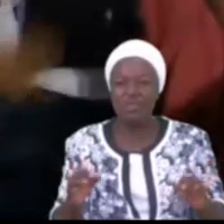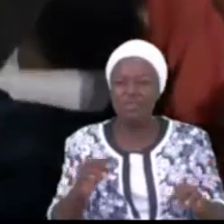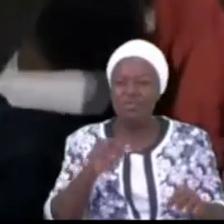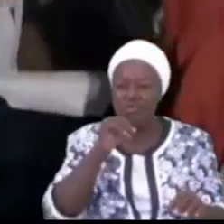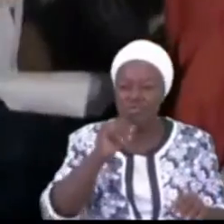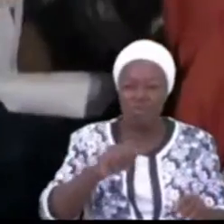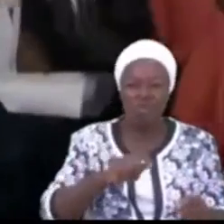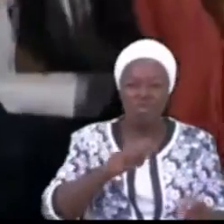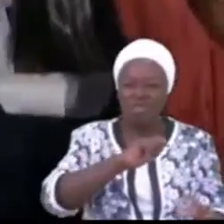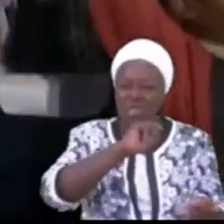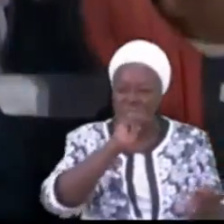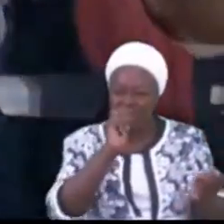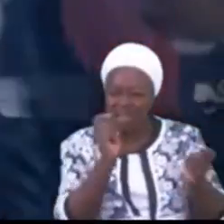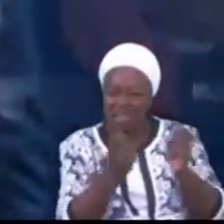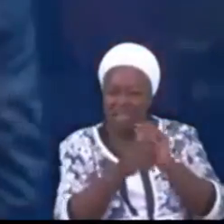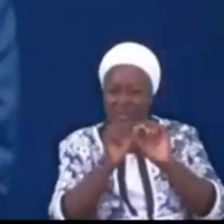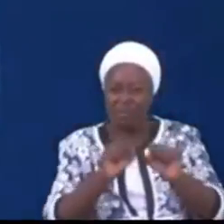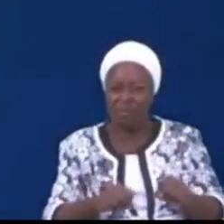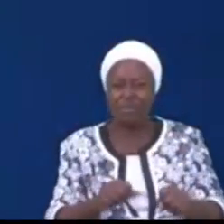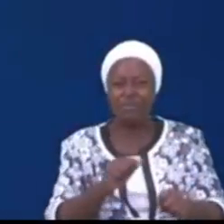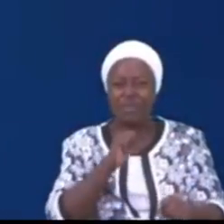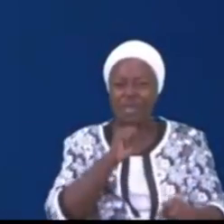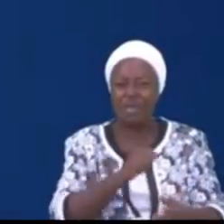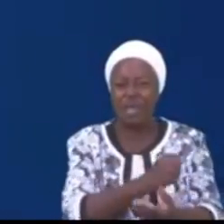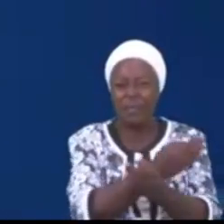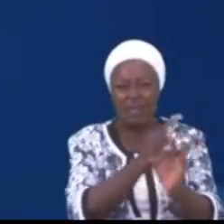Irreversible emancipation.